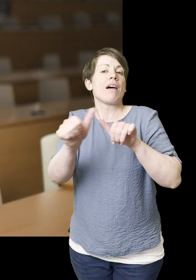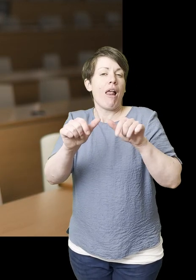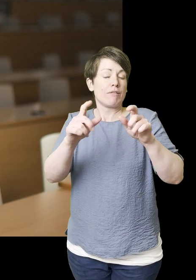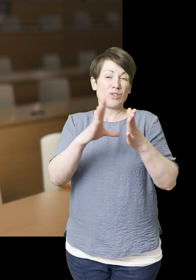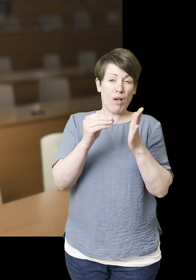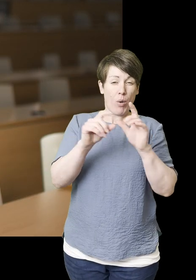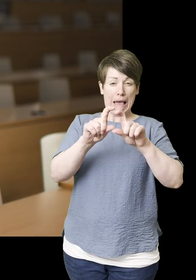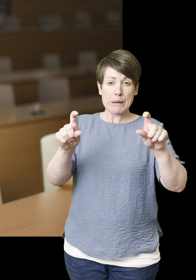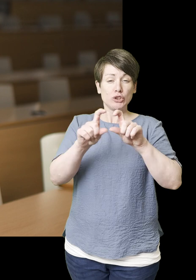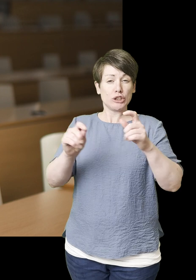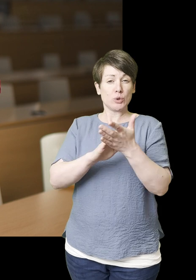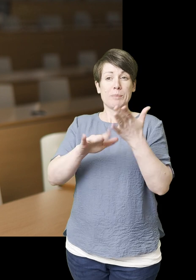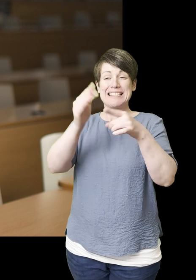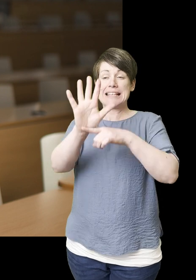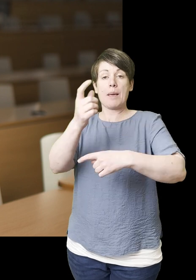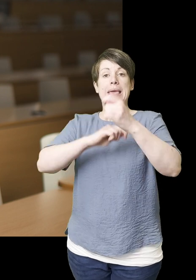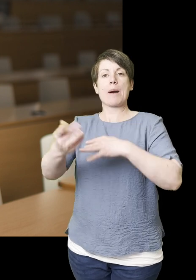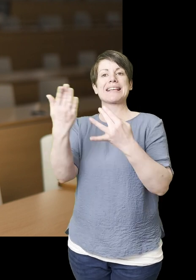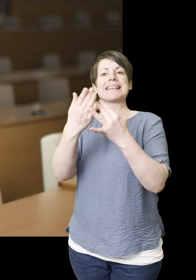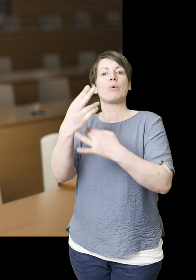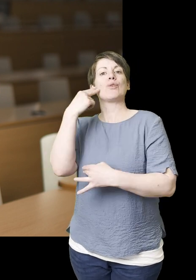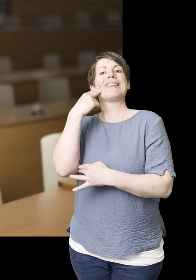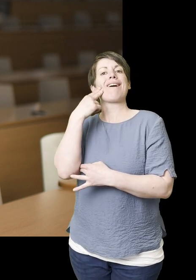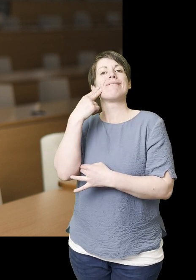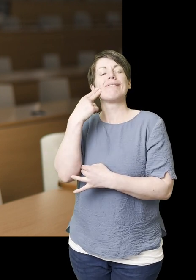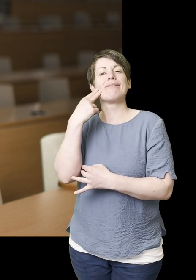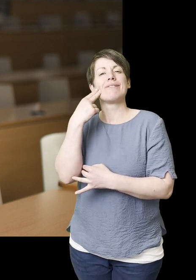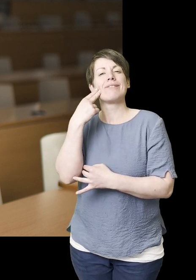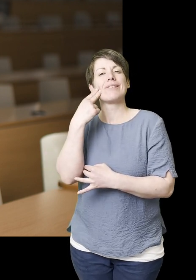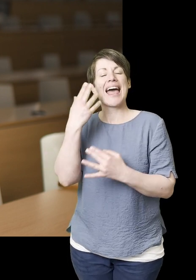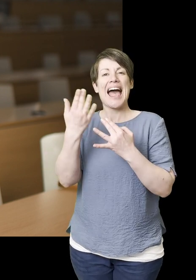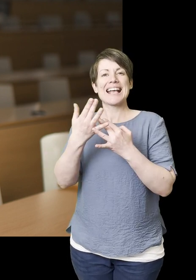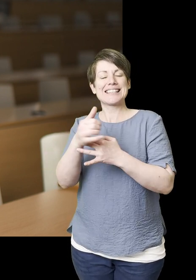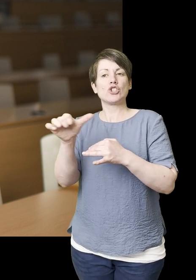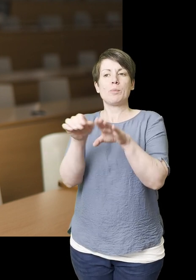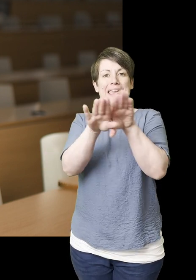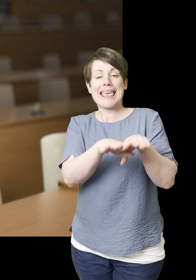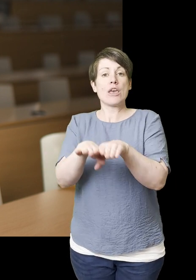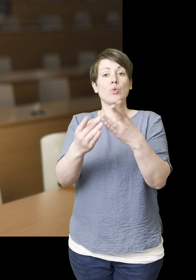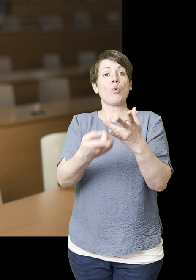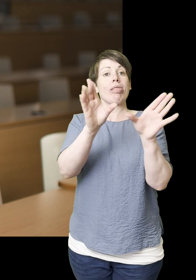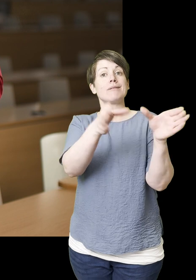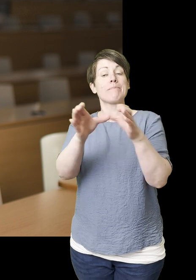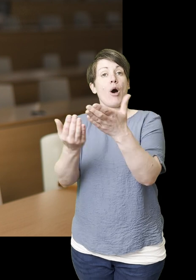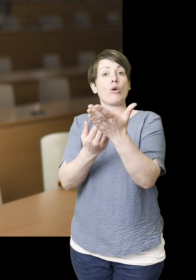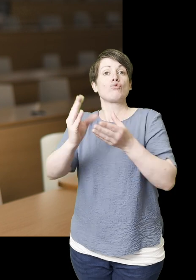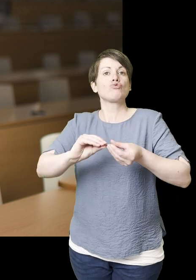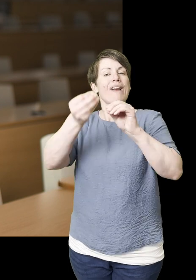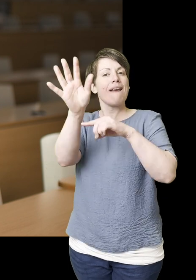captioning, to create more accessible cinematic experiences for deaf people. Accessibility should be given the same level of investment and creative freedom